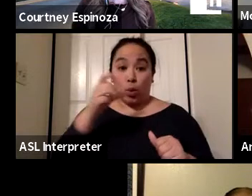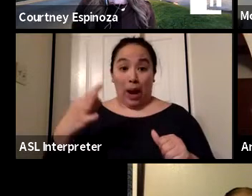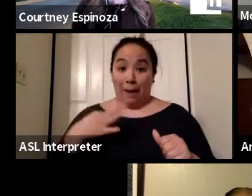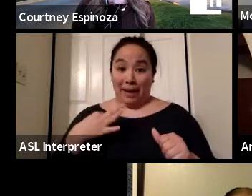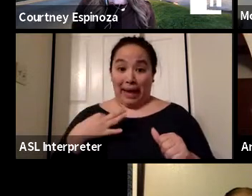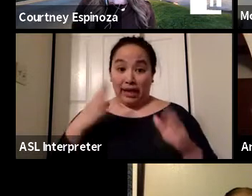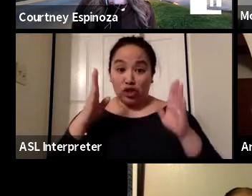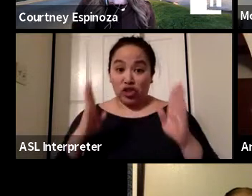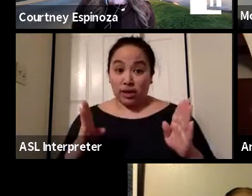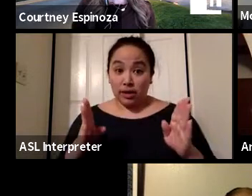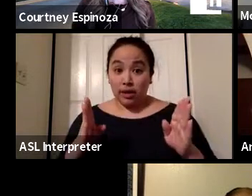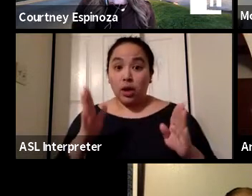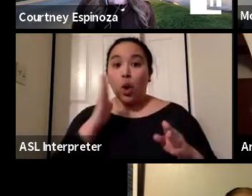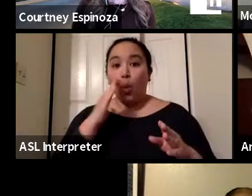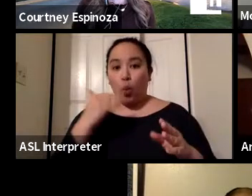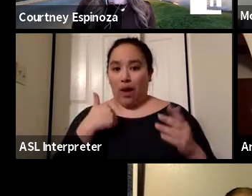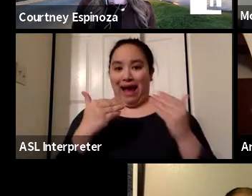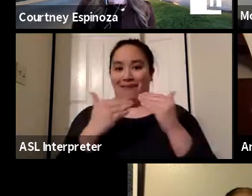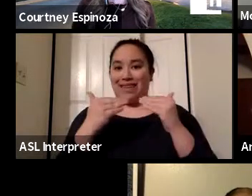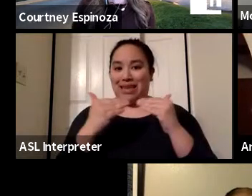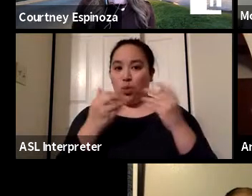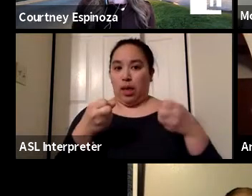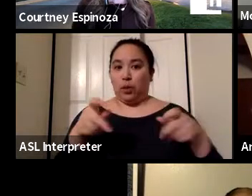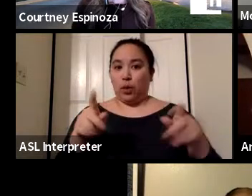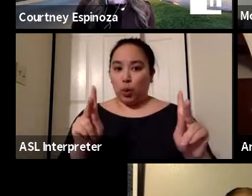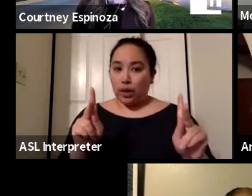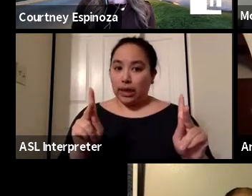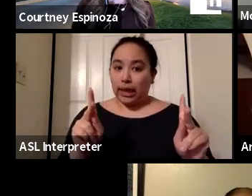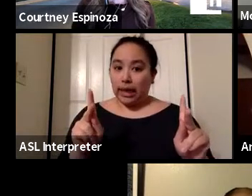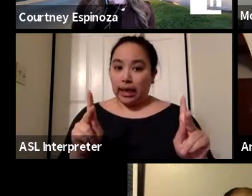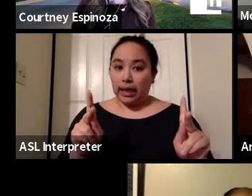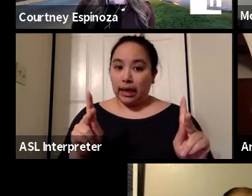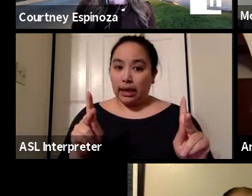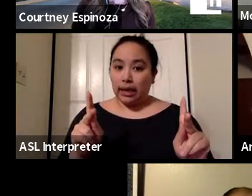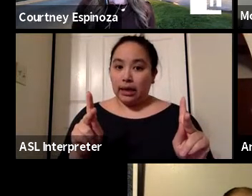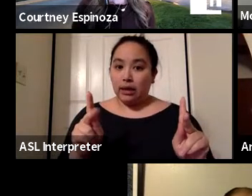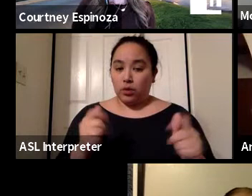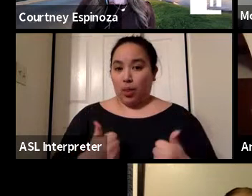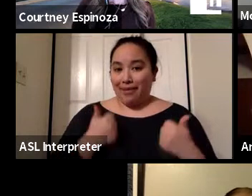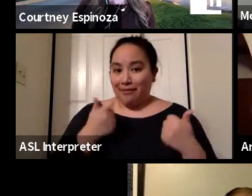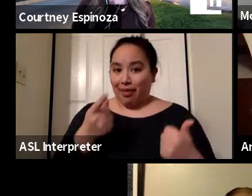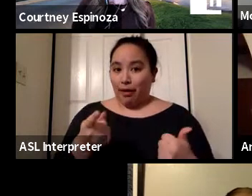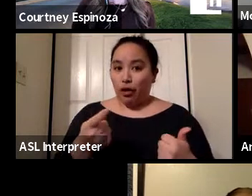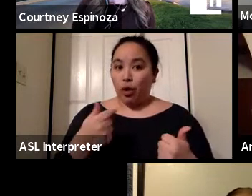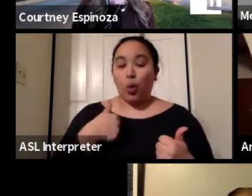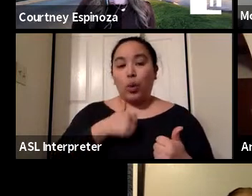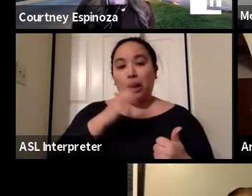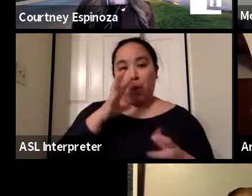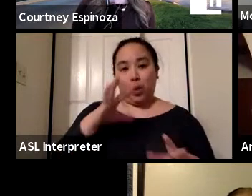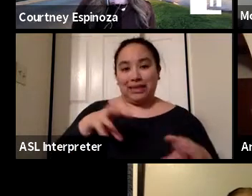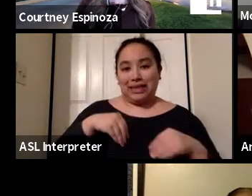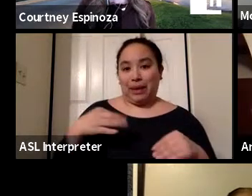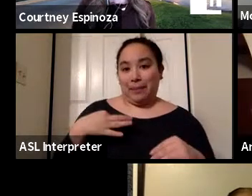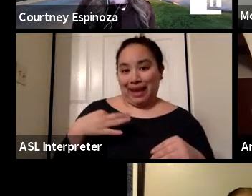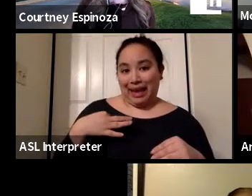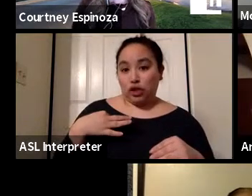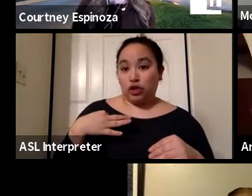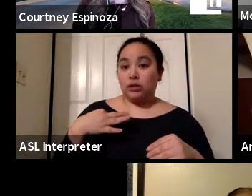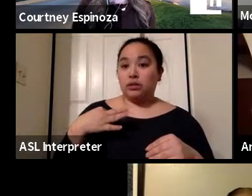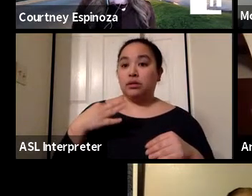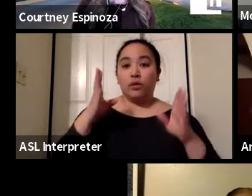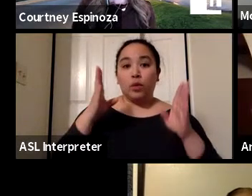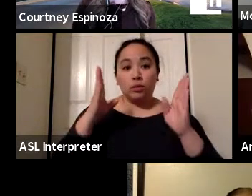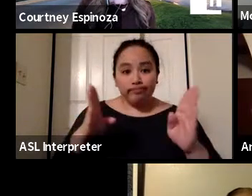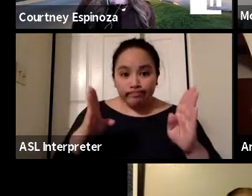window will have the equal opportunity to live there. So we'll accept applications during a certain window of